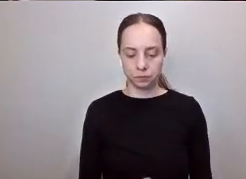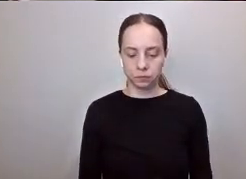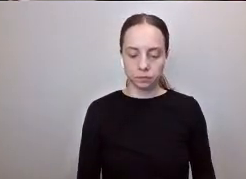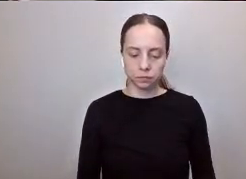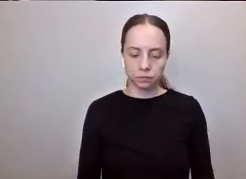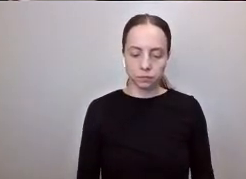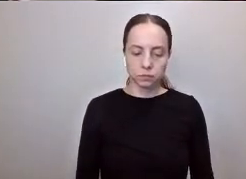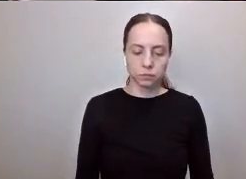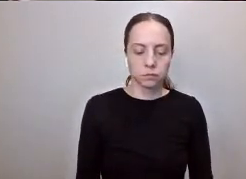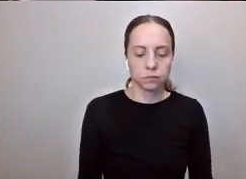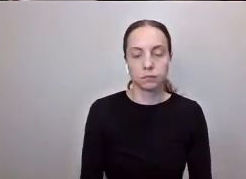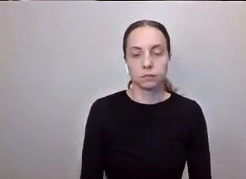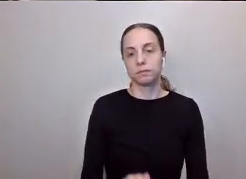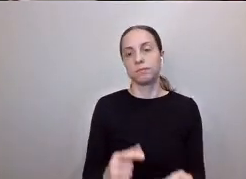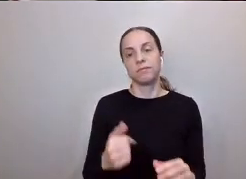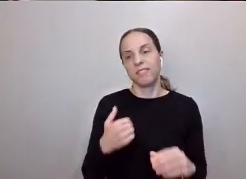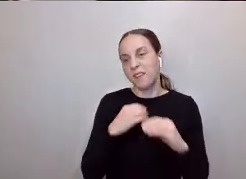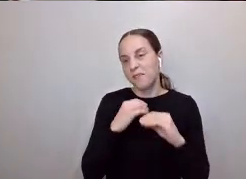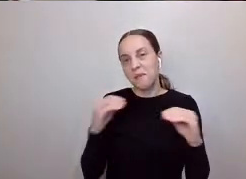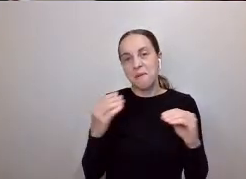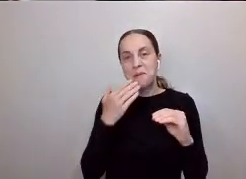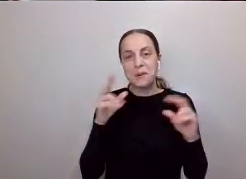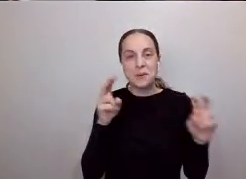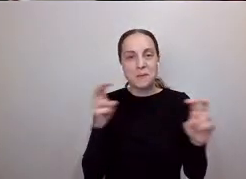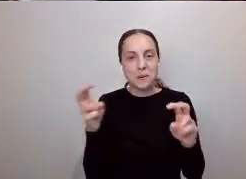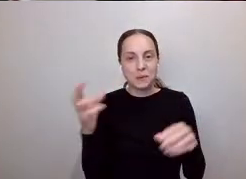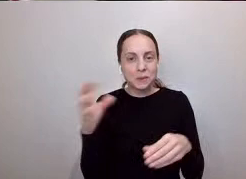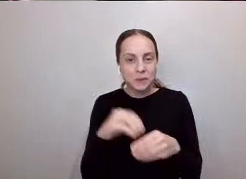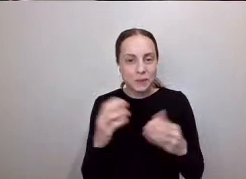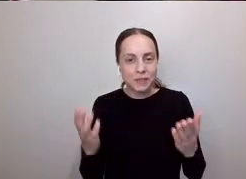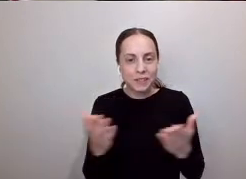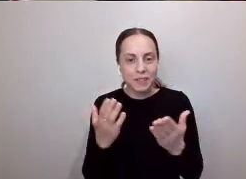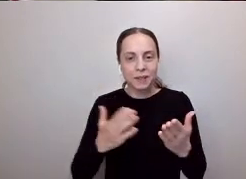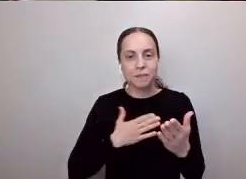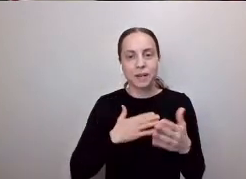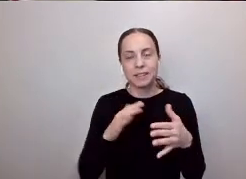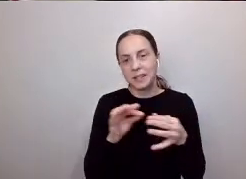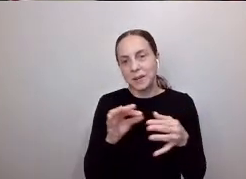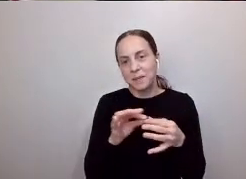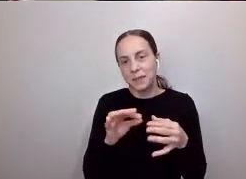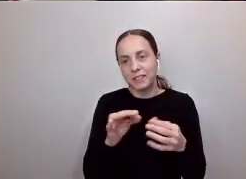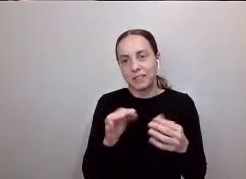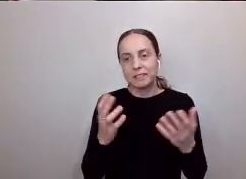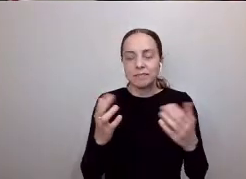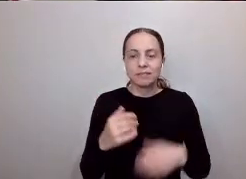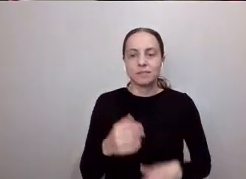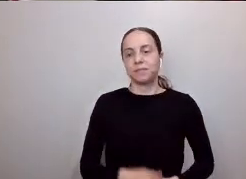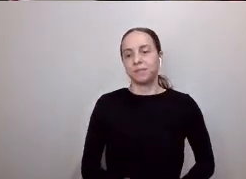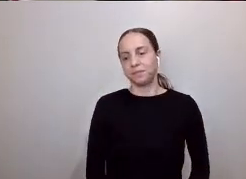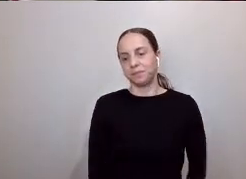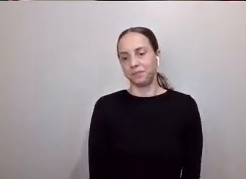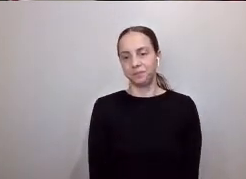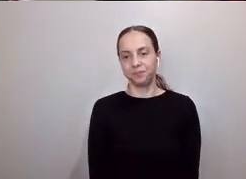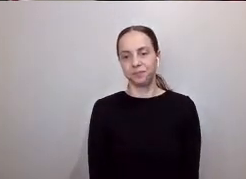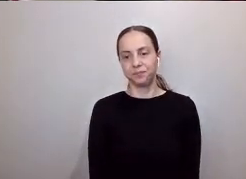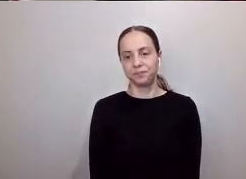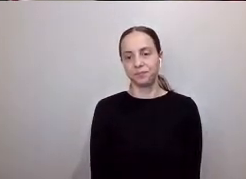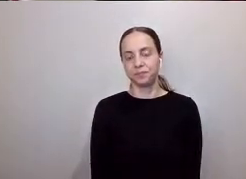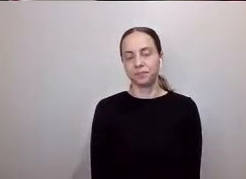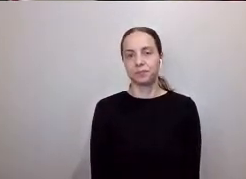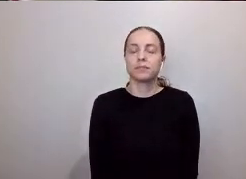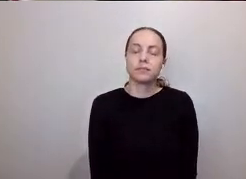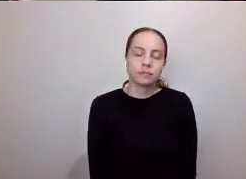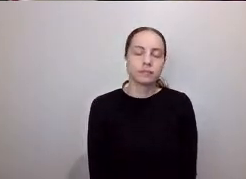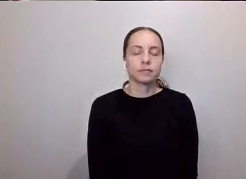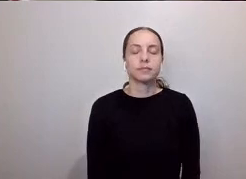to include here in my statement. You know, I just want to express some